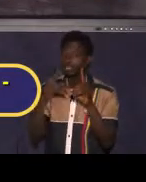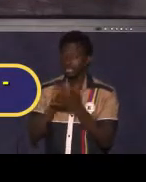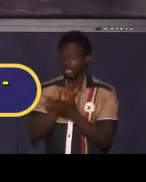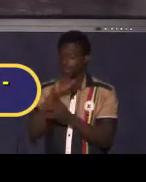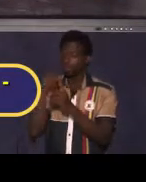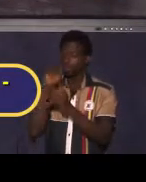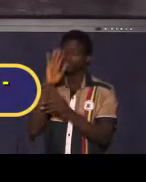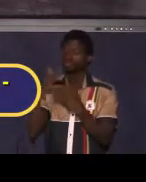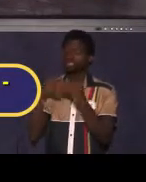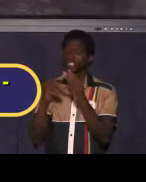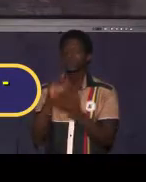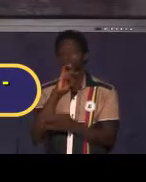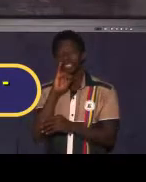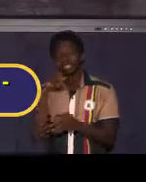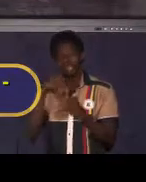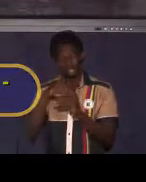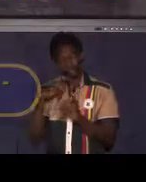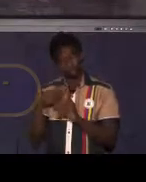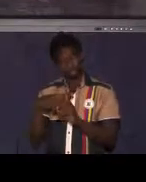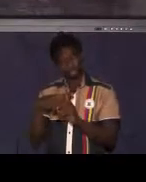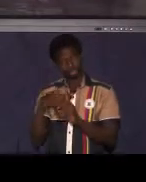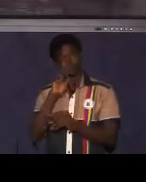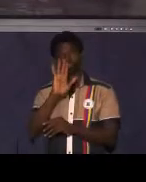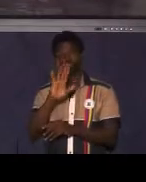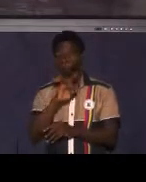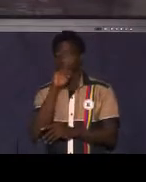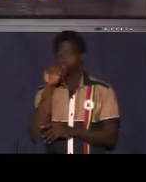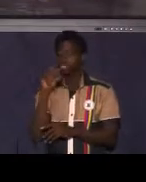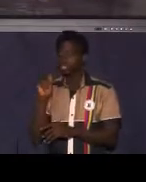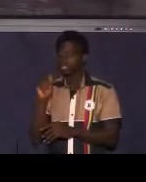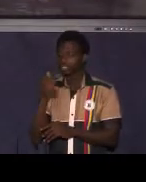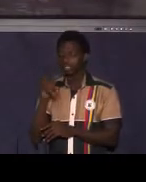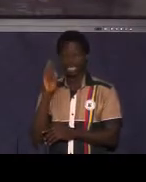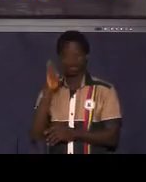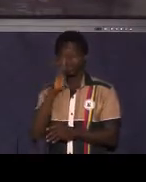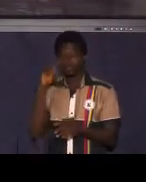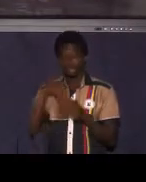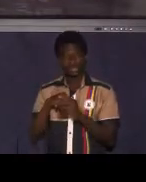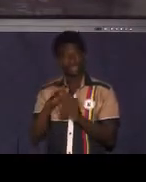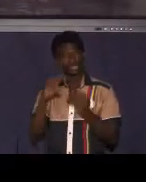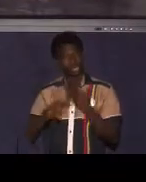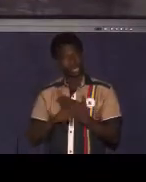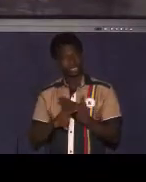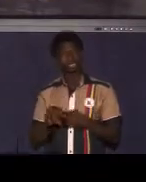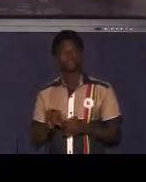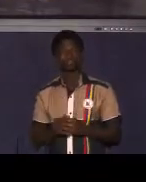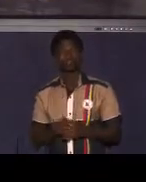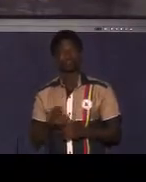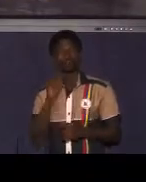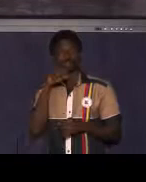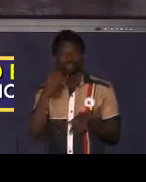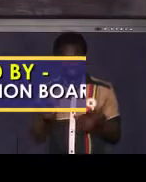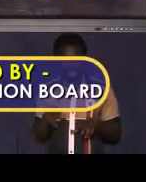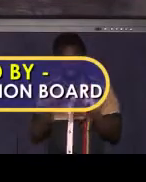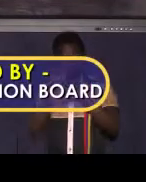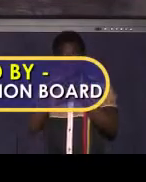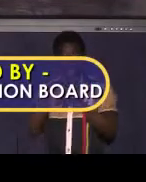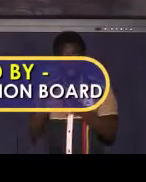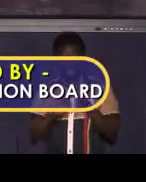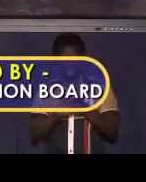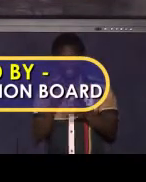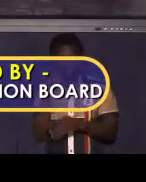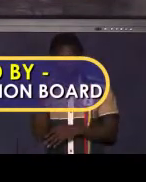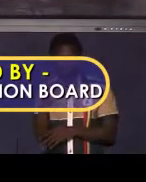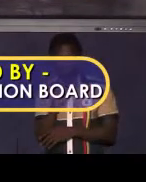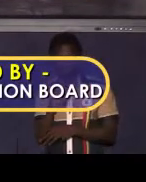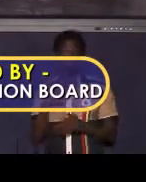1 says that when your statement is in the positive, your question tags will be in the negative. So